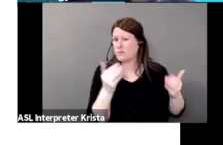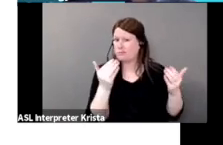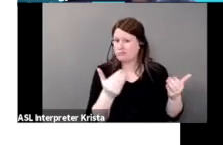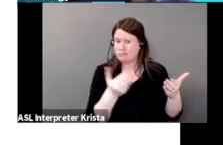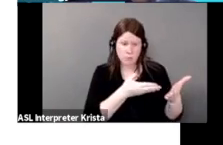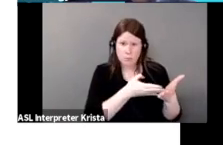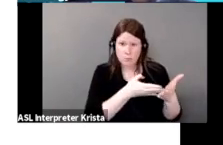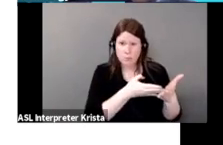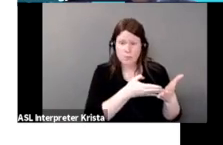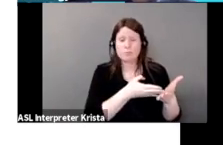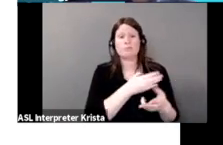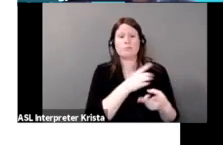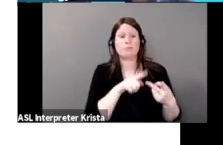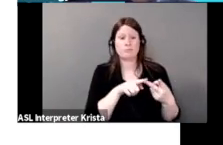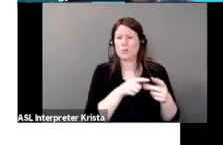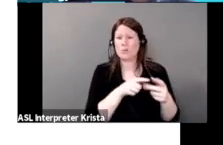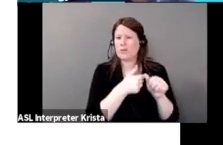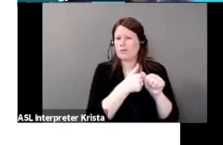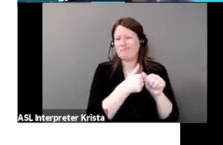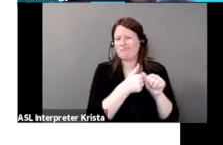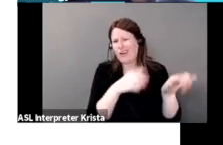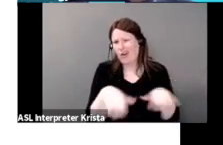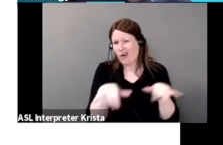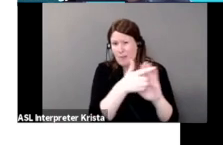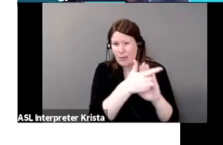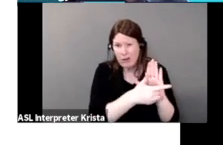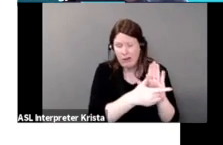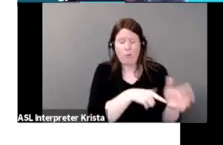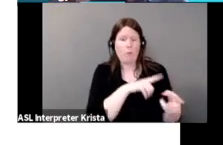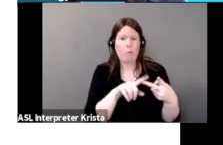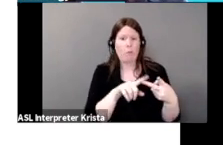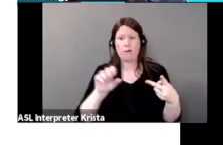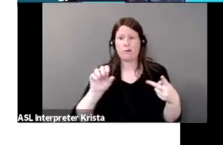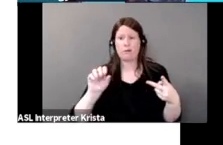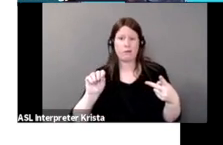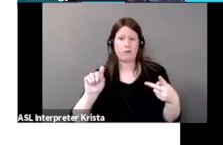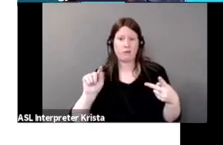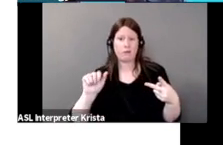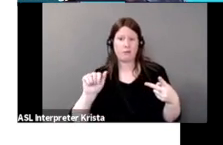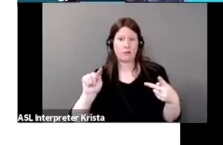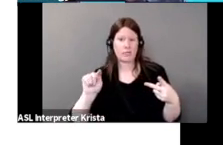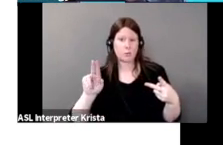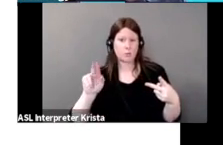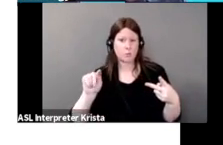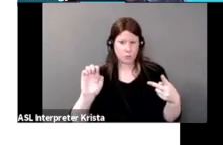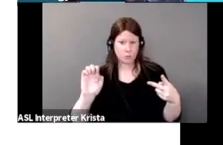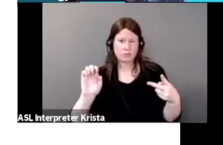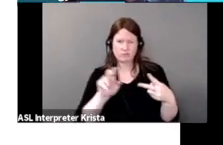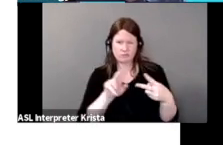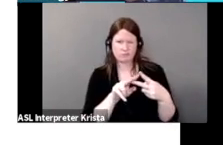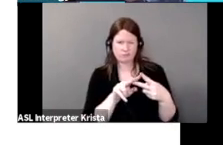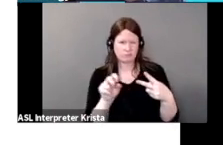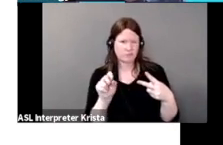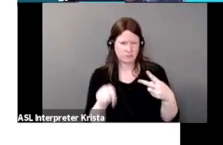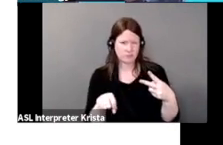statute, and that's a difference that it's a fairly big difference in